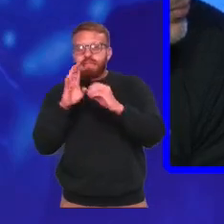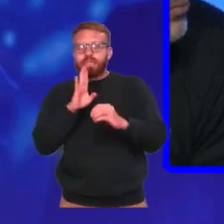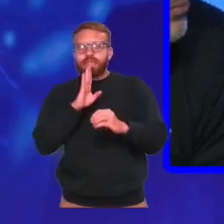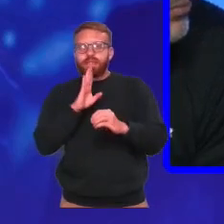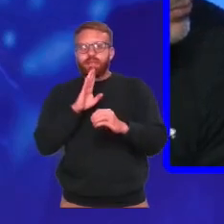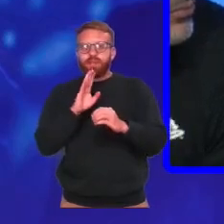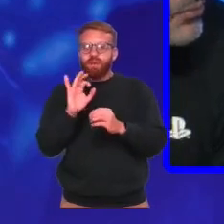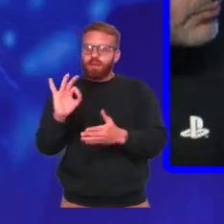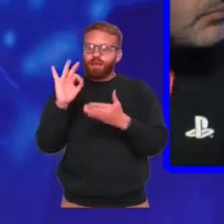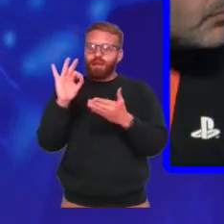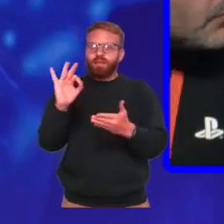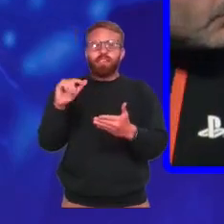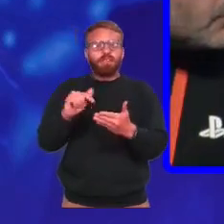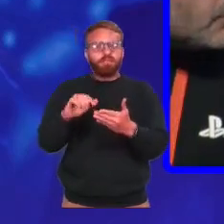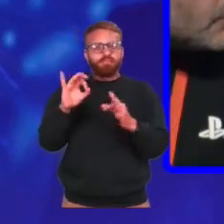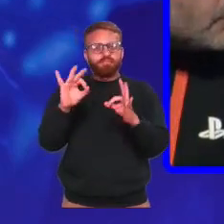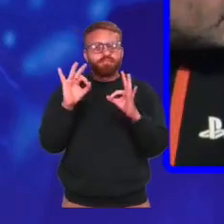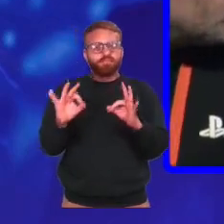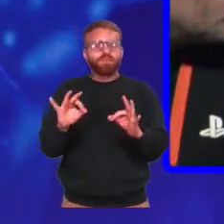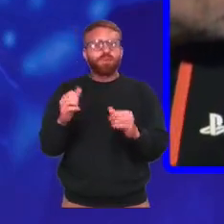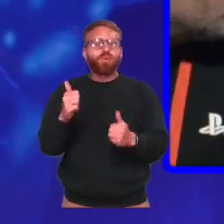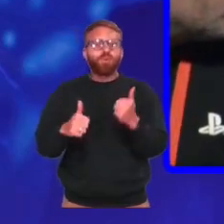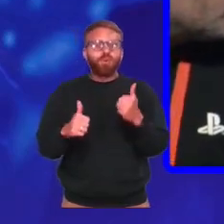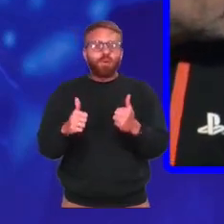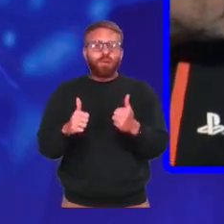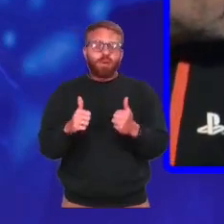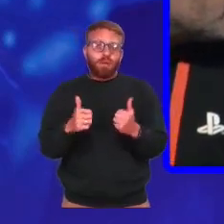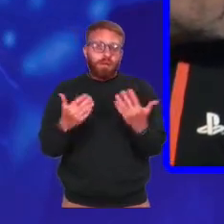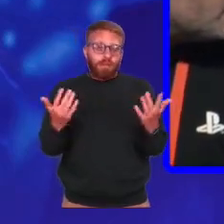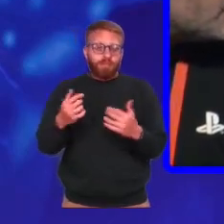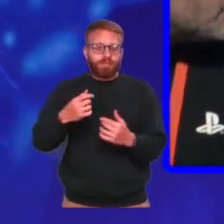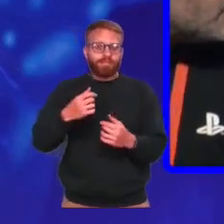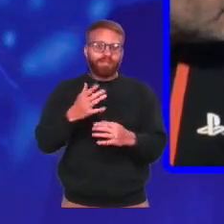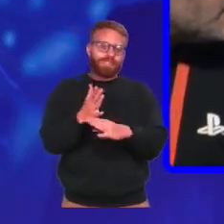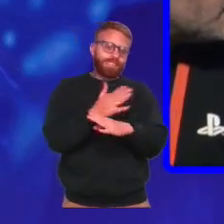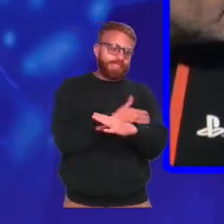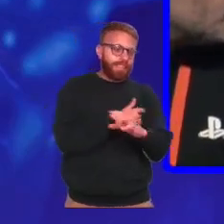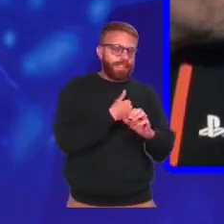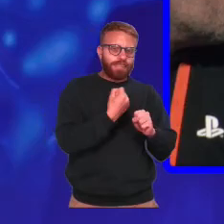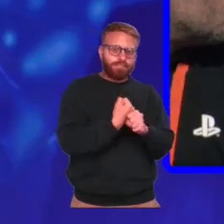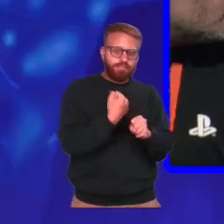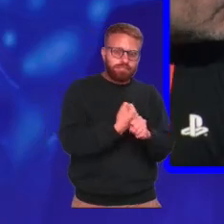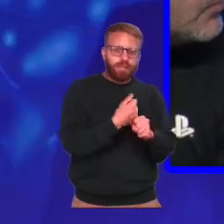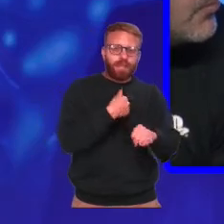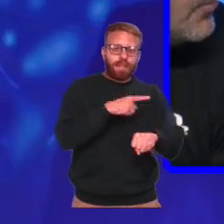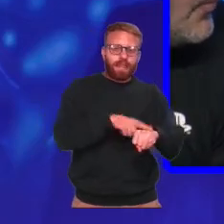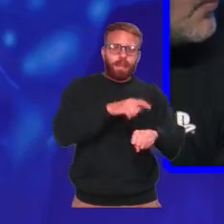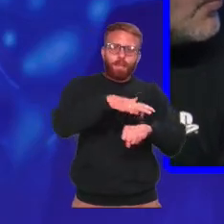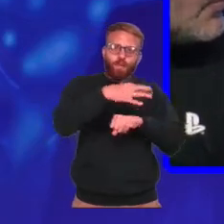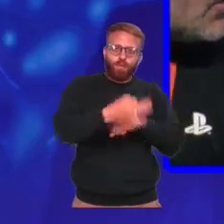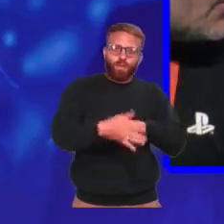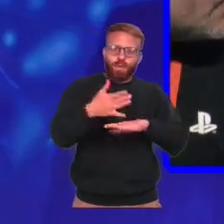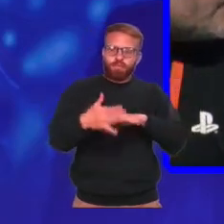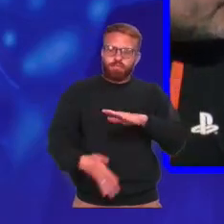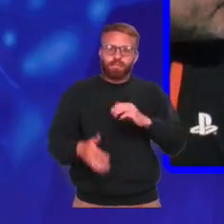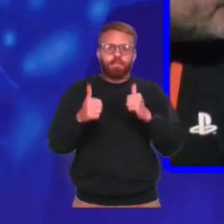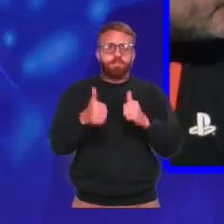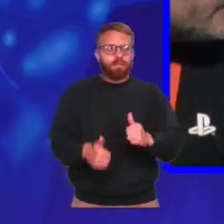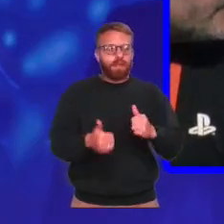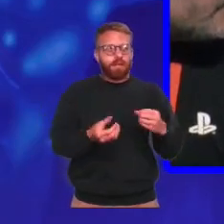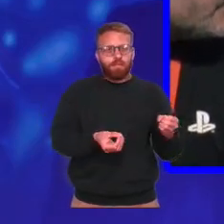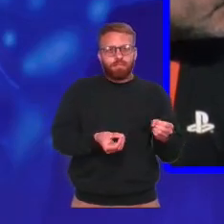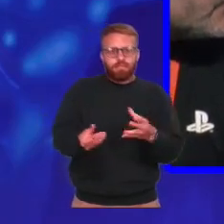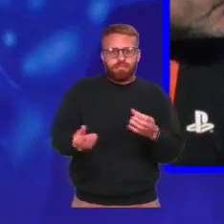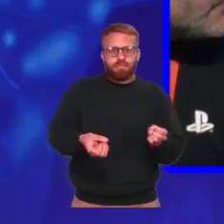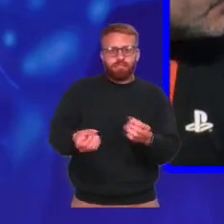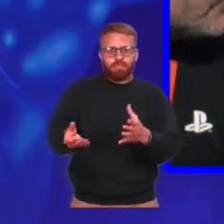and just being able to turn around the work quickly with as few iterations as possible. But that's been the traditional path, but it's definitely